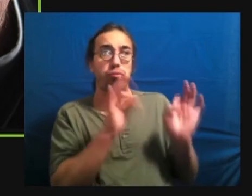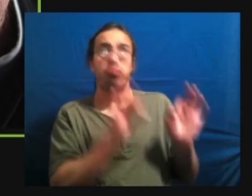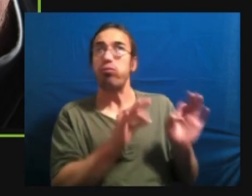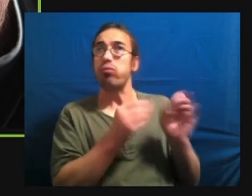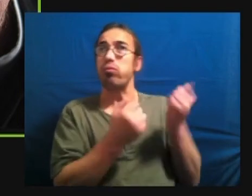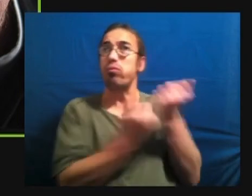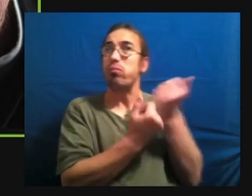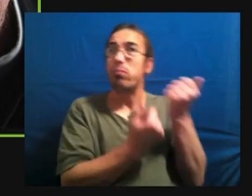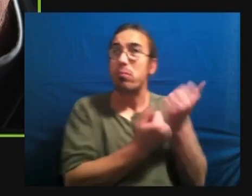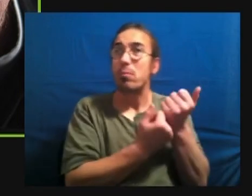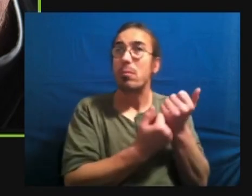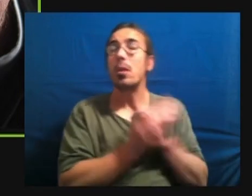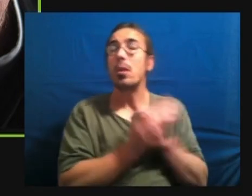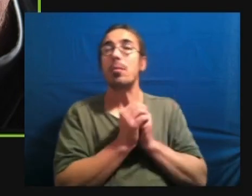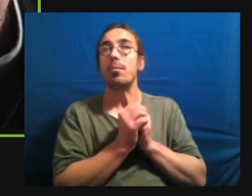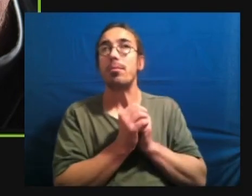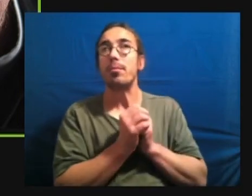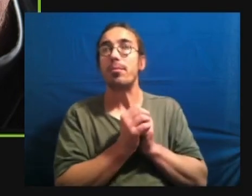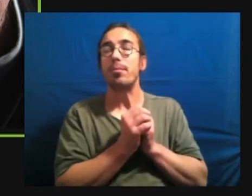Even if they do,